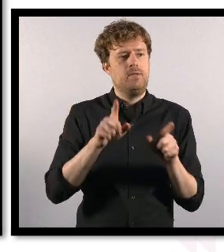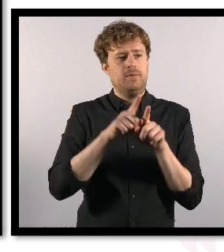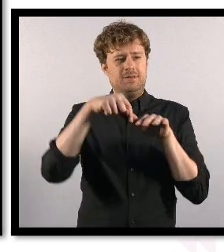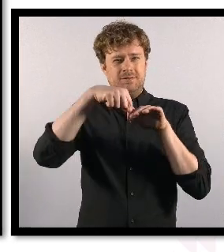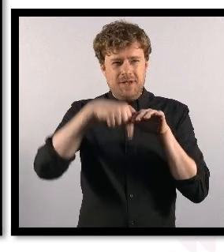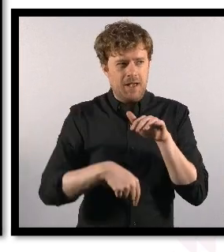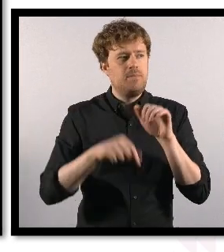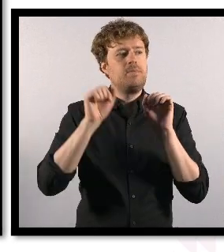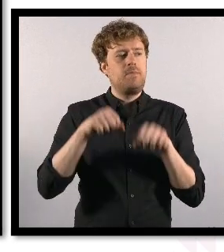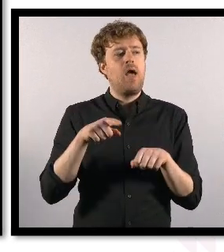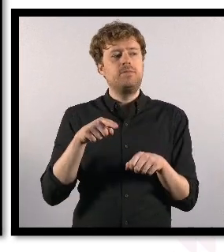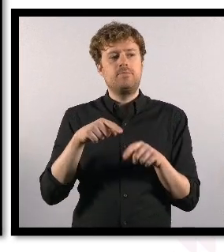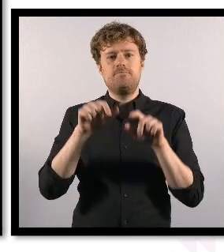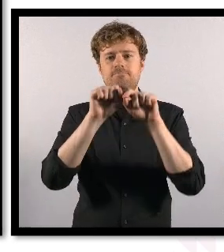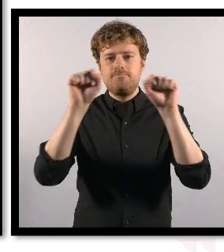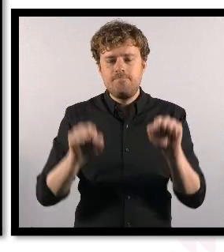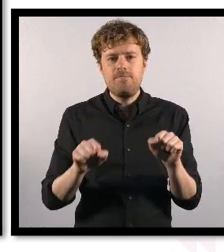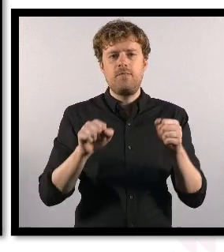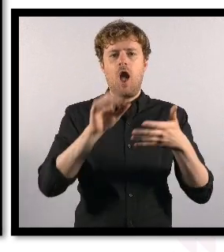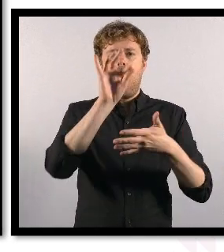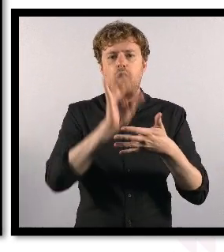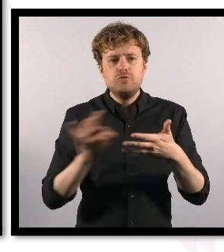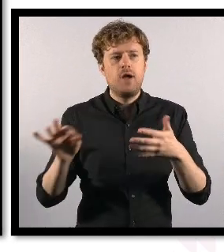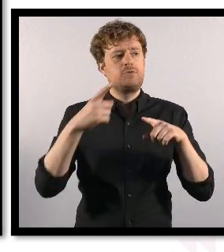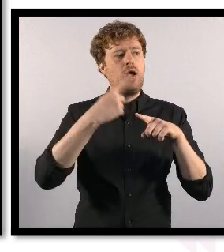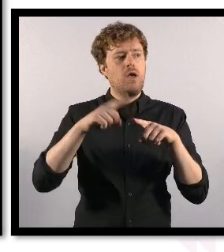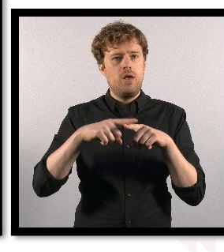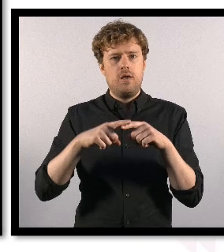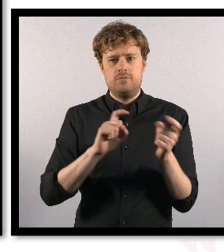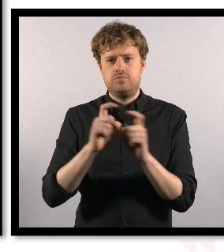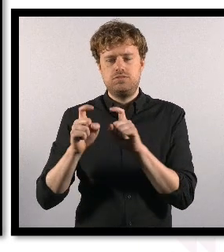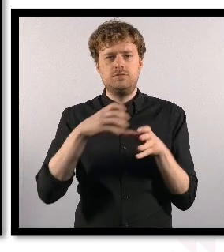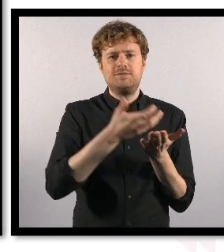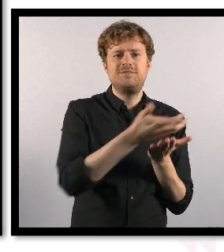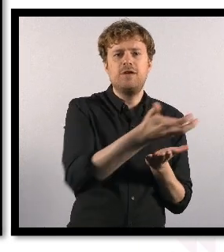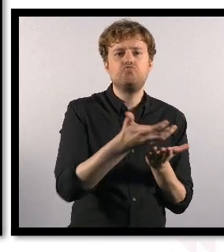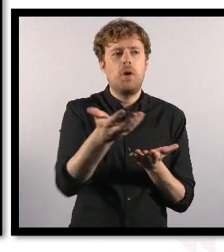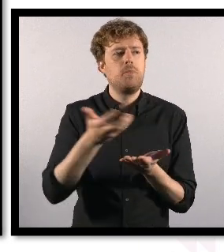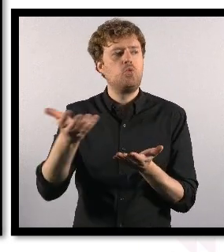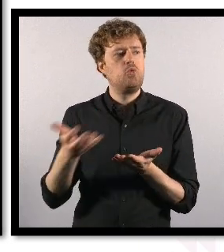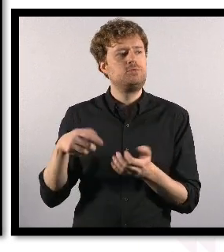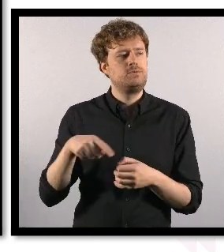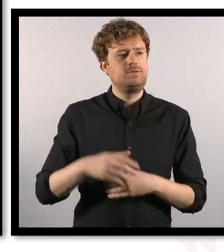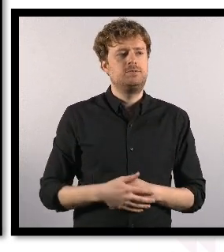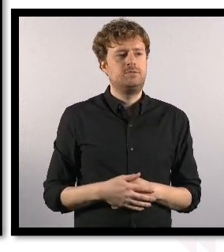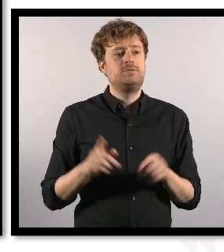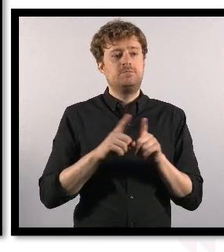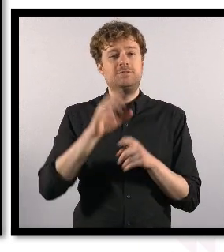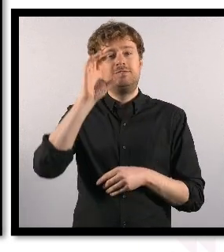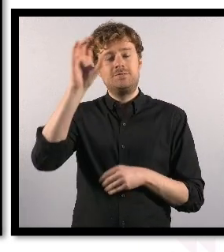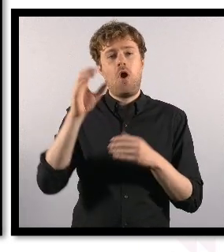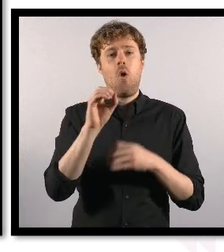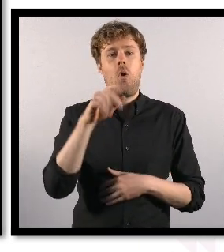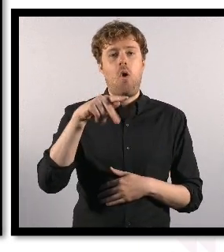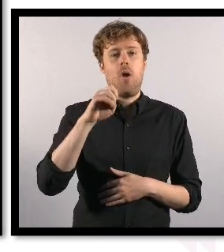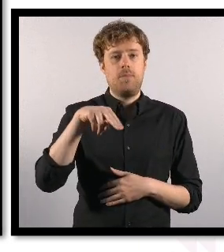starting to look at how to correlate observability across dynamic AI agents. And you can read about the progress that